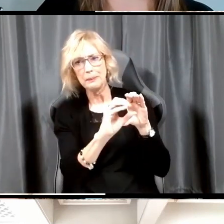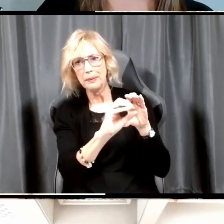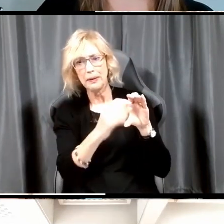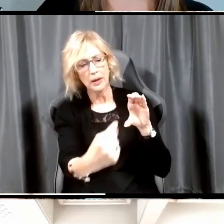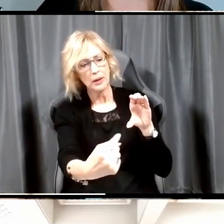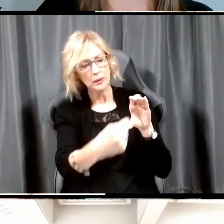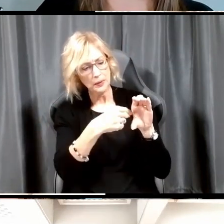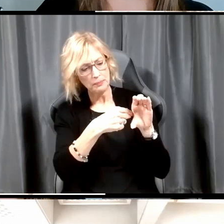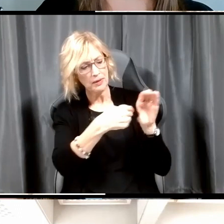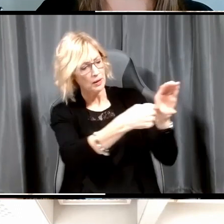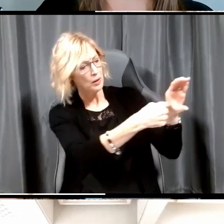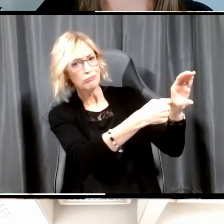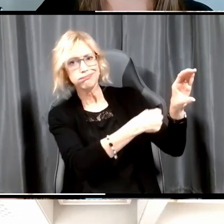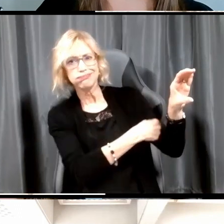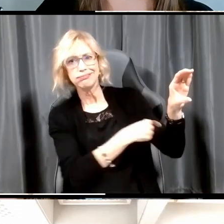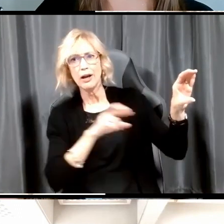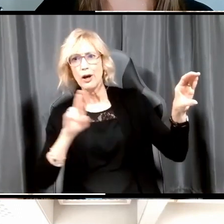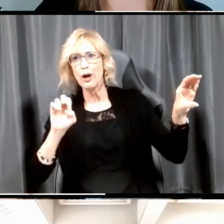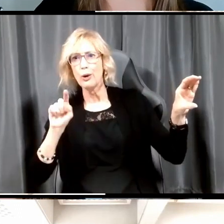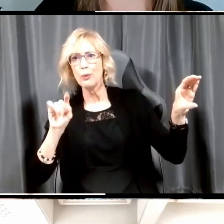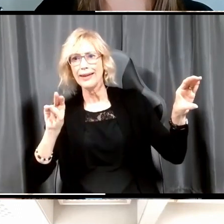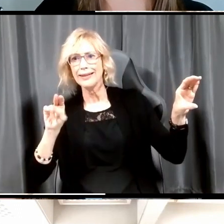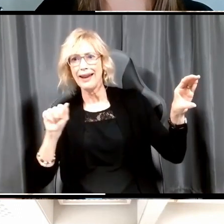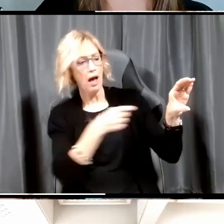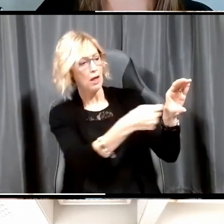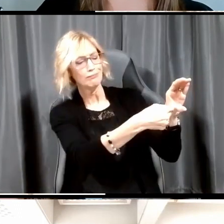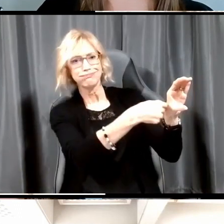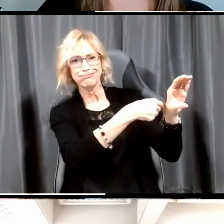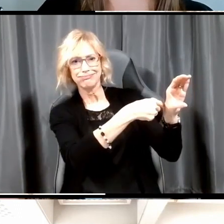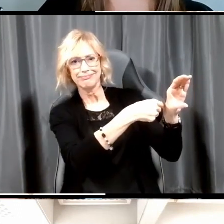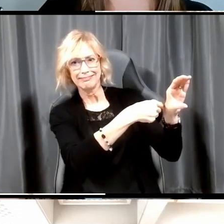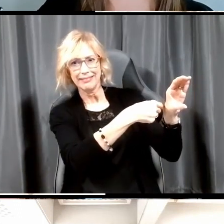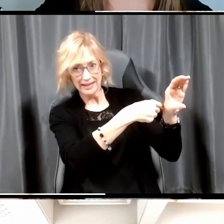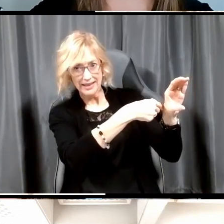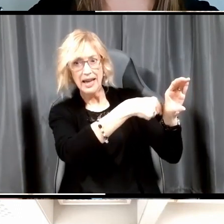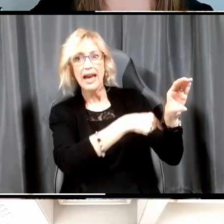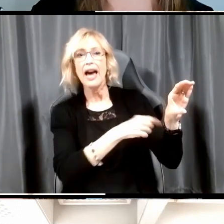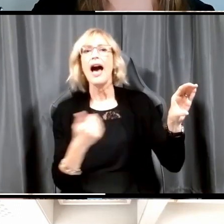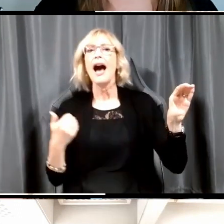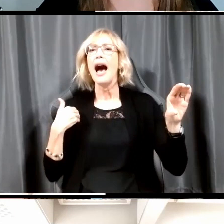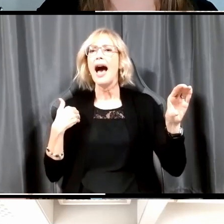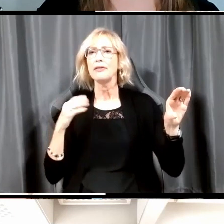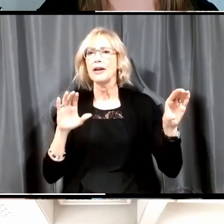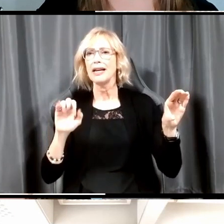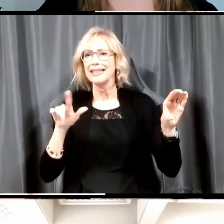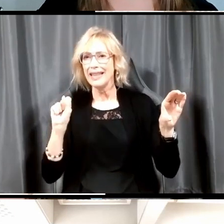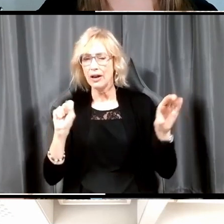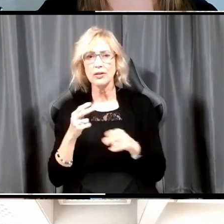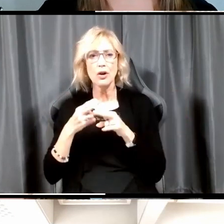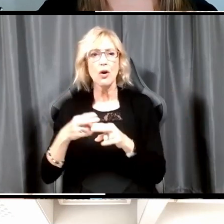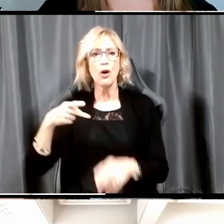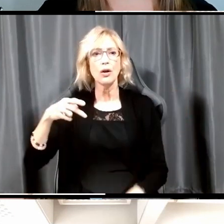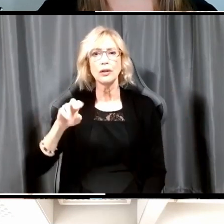retina, which is really far back behind our eye. And then special cells called photoreceptors turn